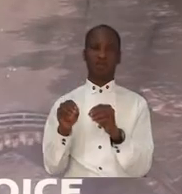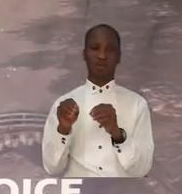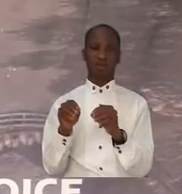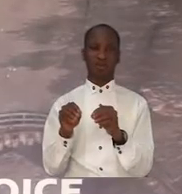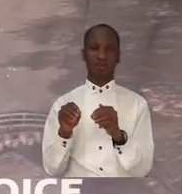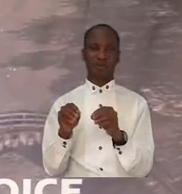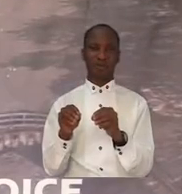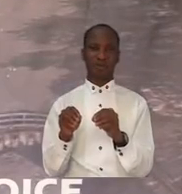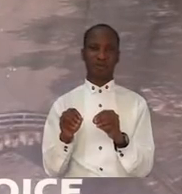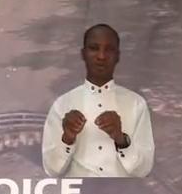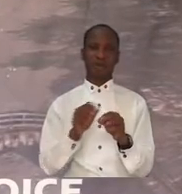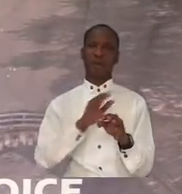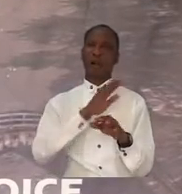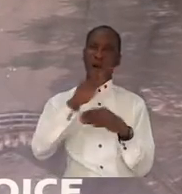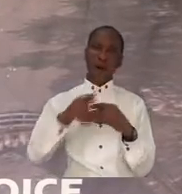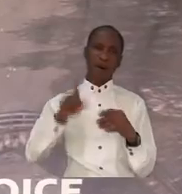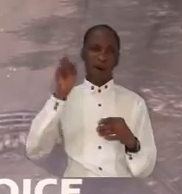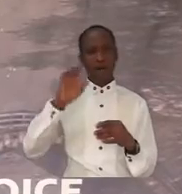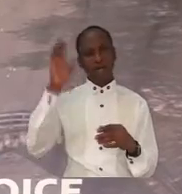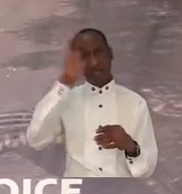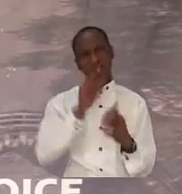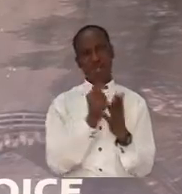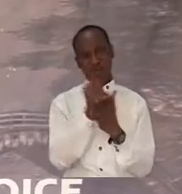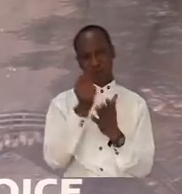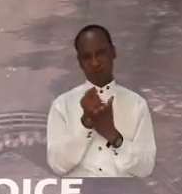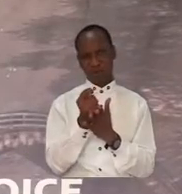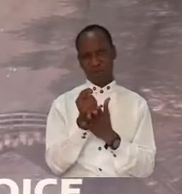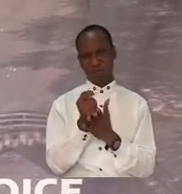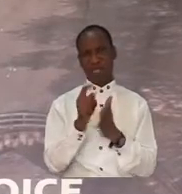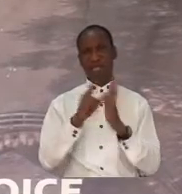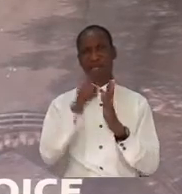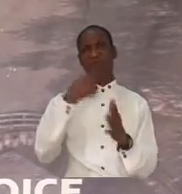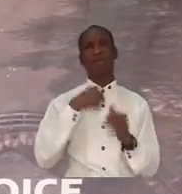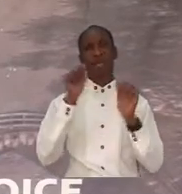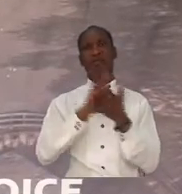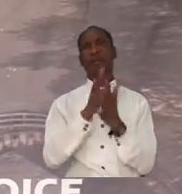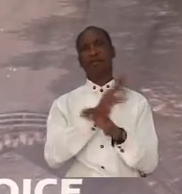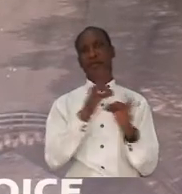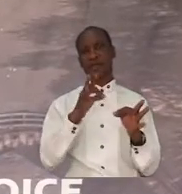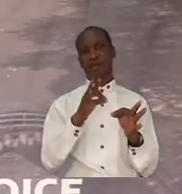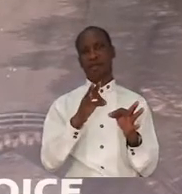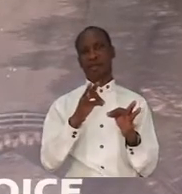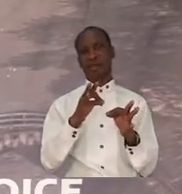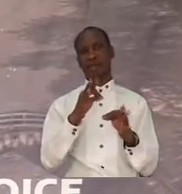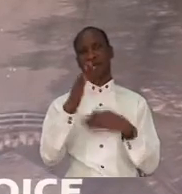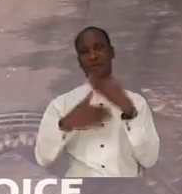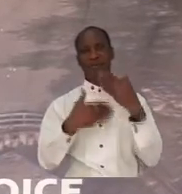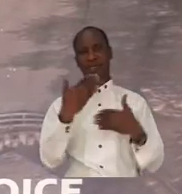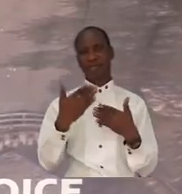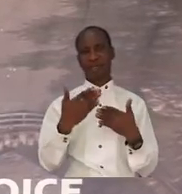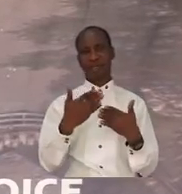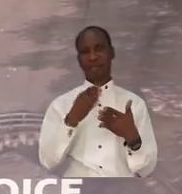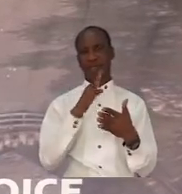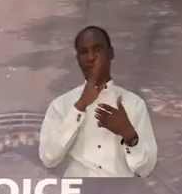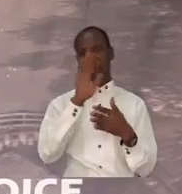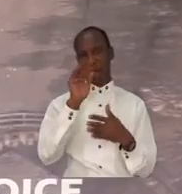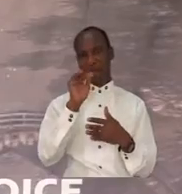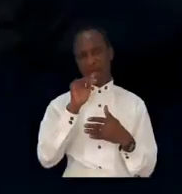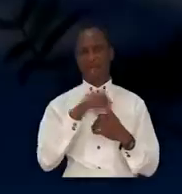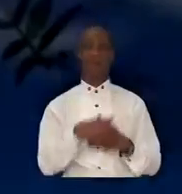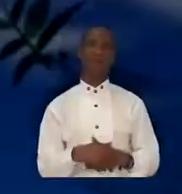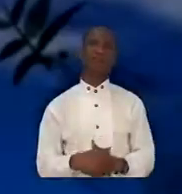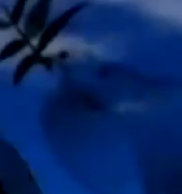ye nti mo maye hwe no kware ye mo nimpa ye odehye yankopon bo aye behye bio ewurade onnom ye nyina bye